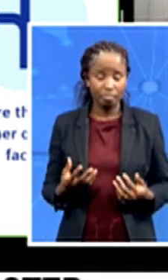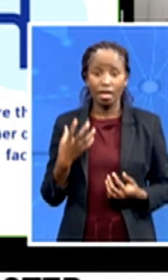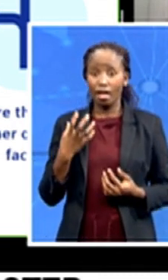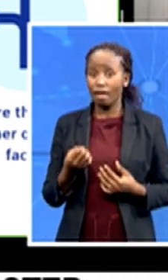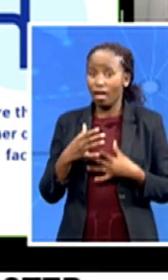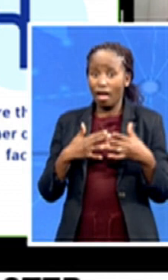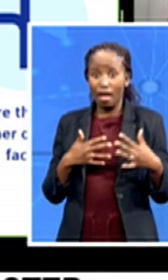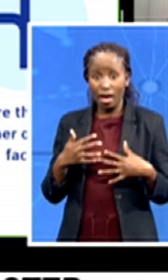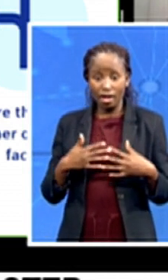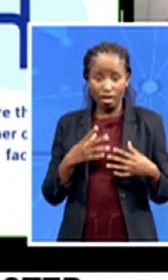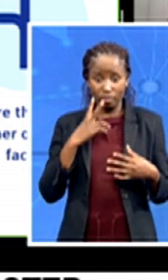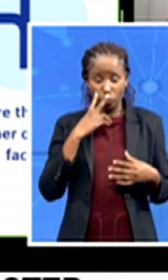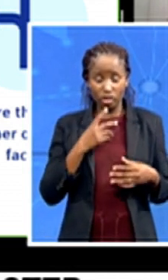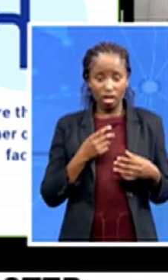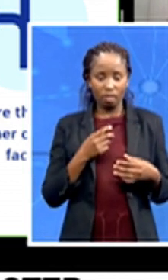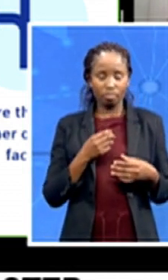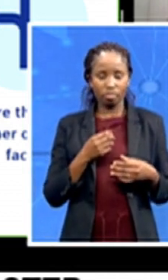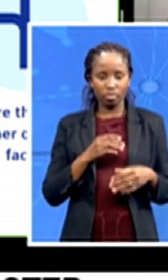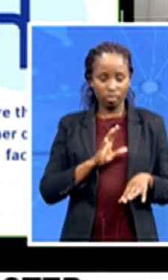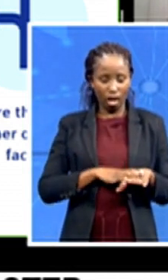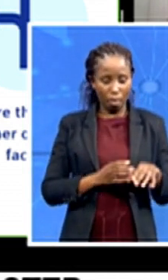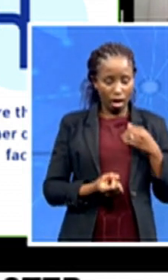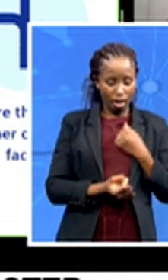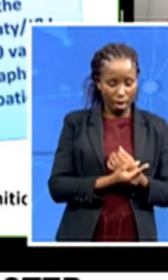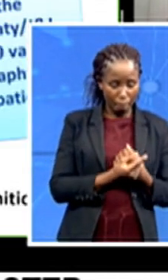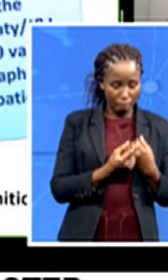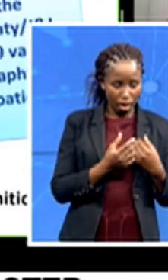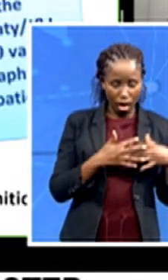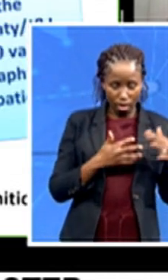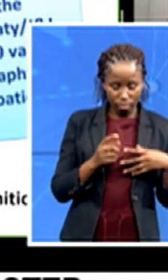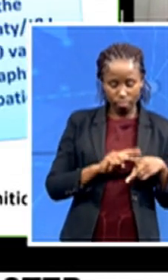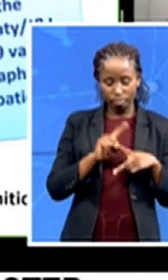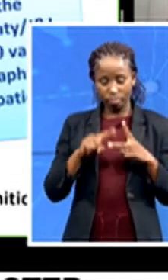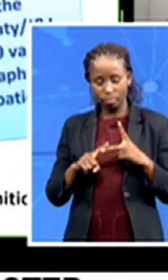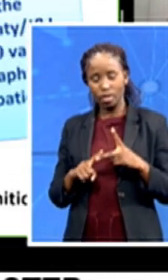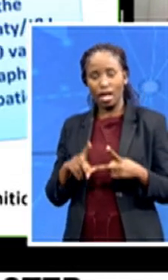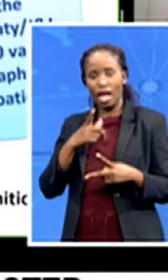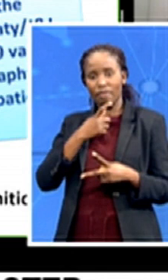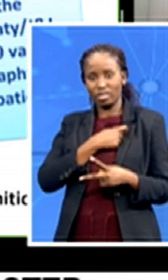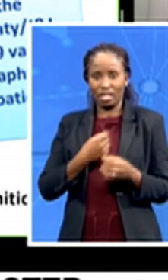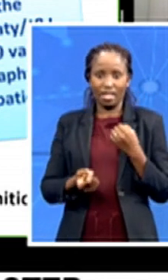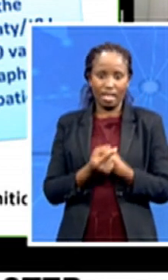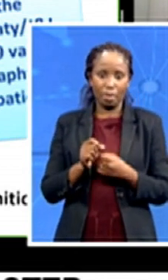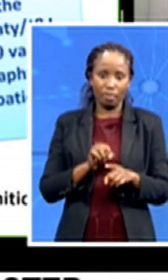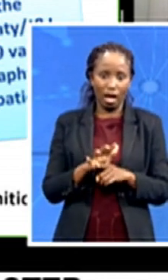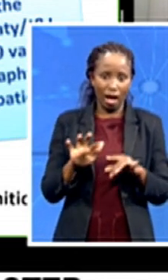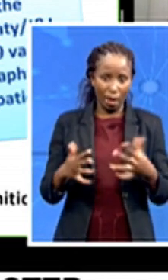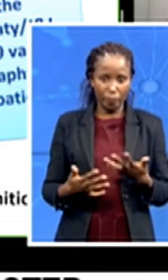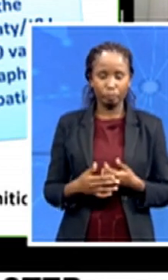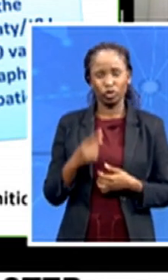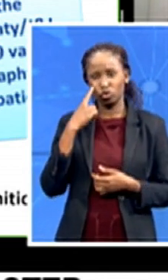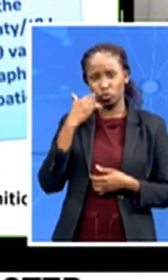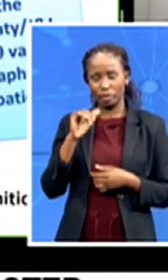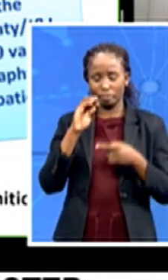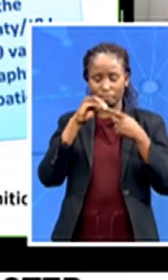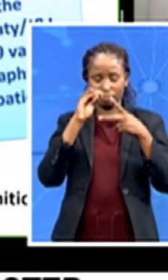the vaccine. So now we will look at each of these factors. So the first one, before you can actually